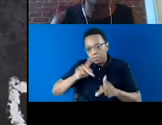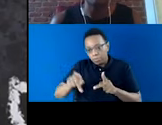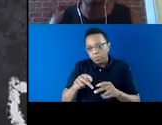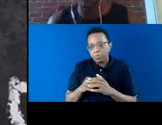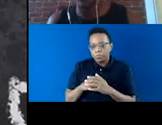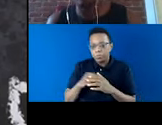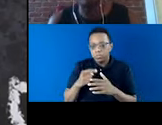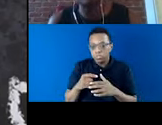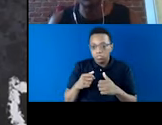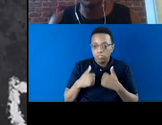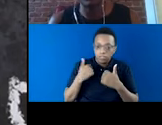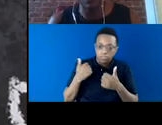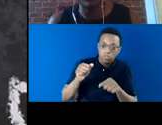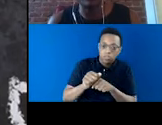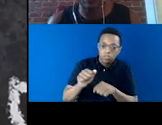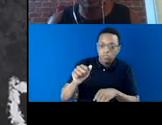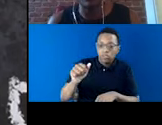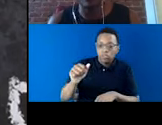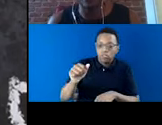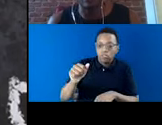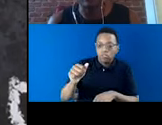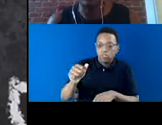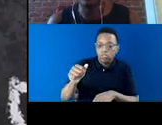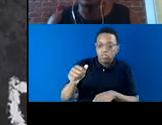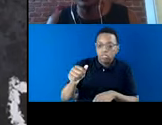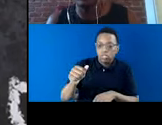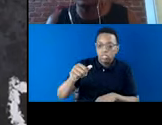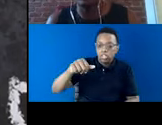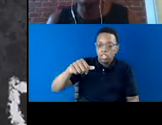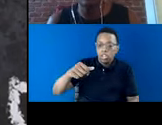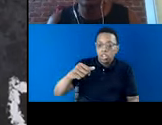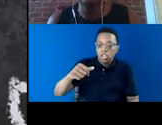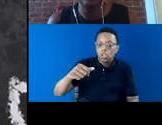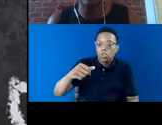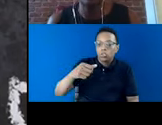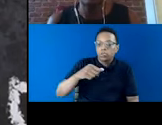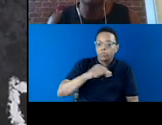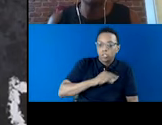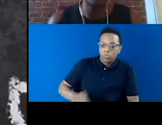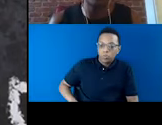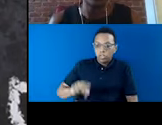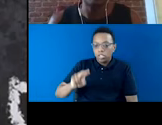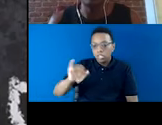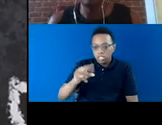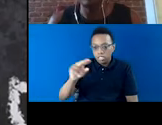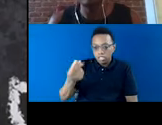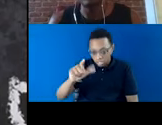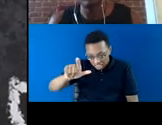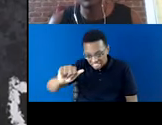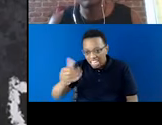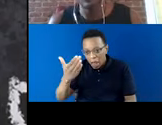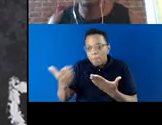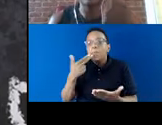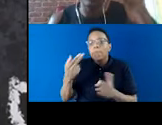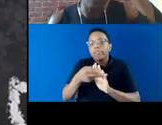who might better be referred to actually as a king. She herself did not dress or present herself in the ways that